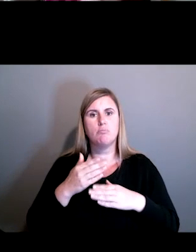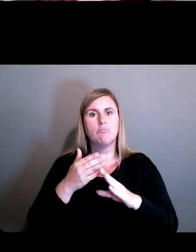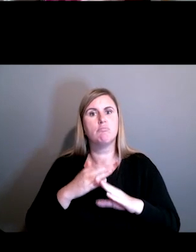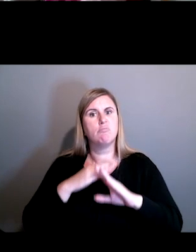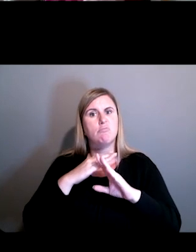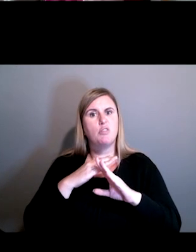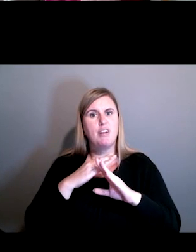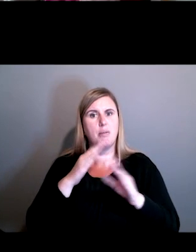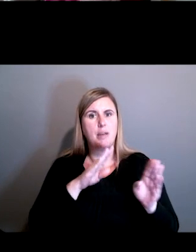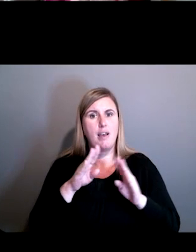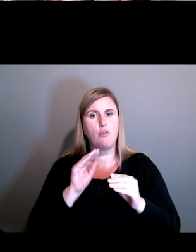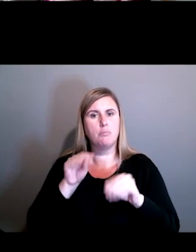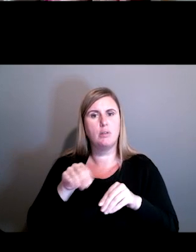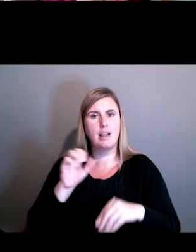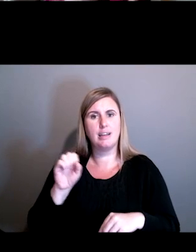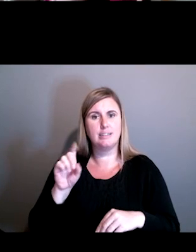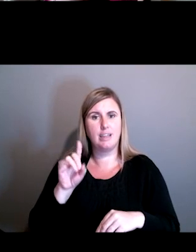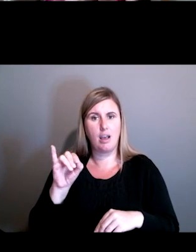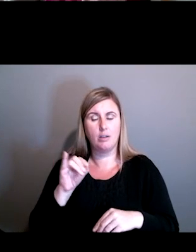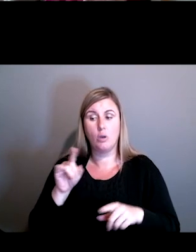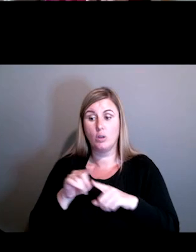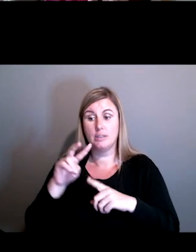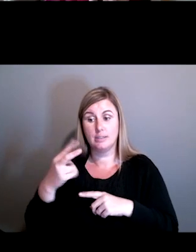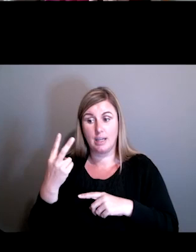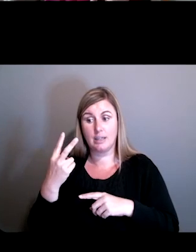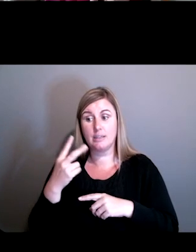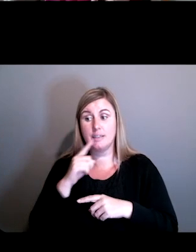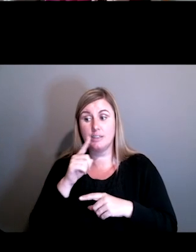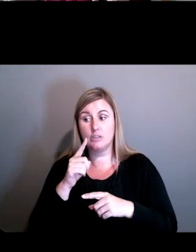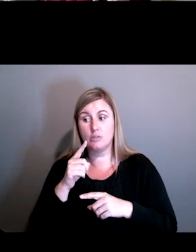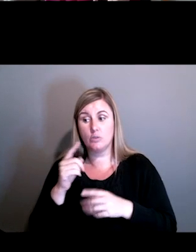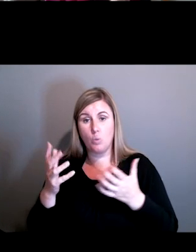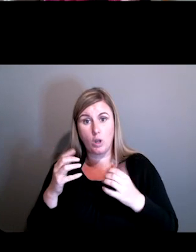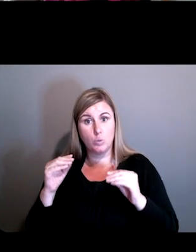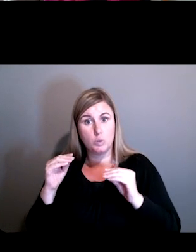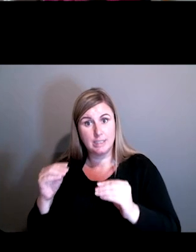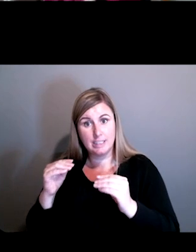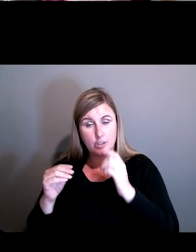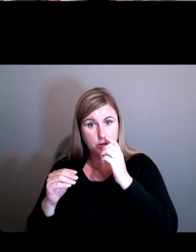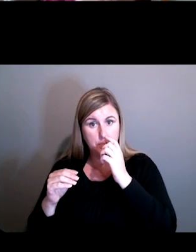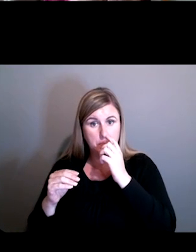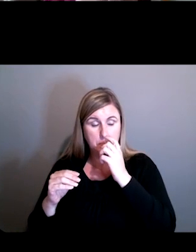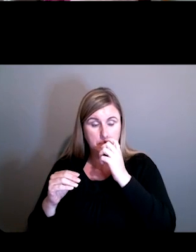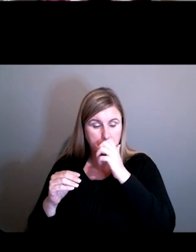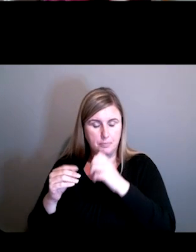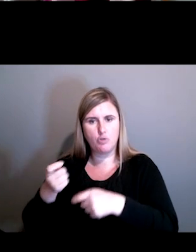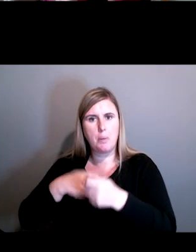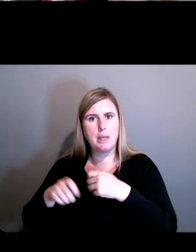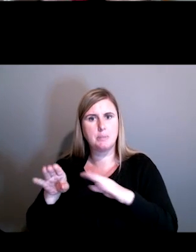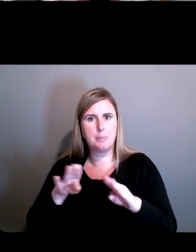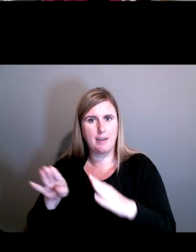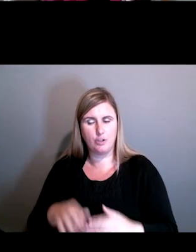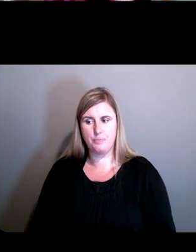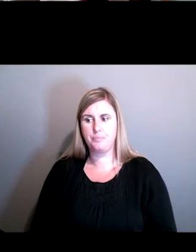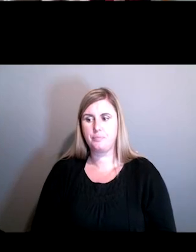The second thing we're going to do is we're going to want to teach a replacement behavior. The replacement behavior must meet